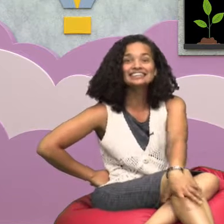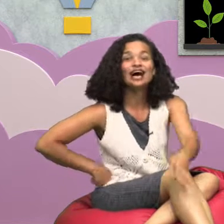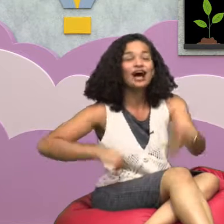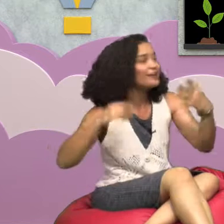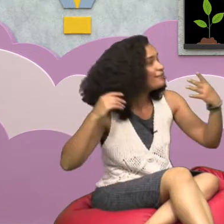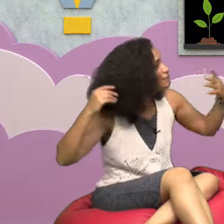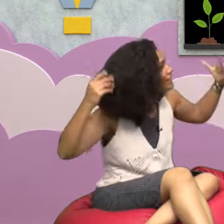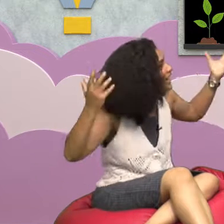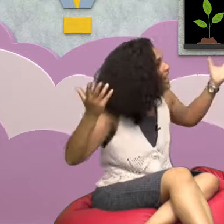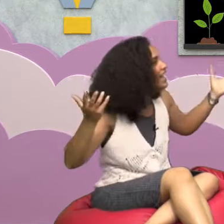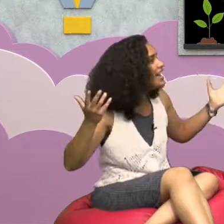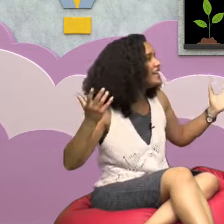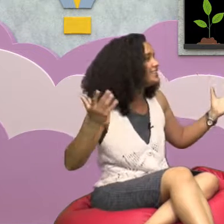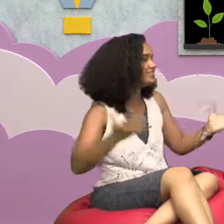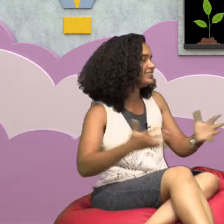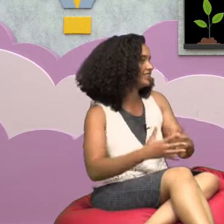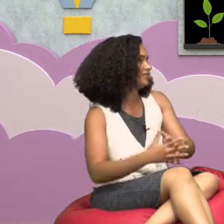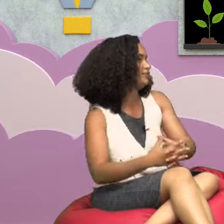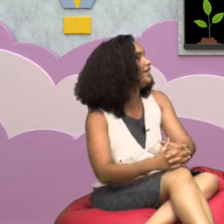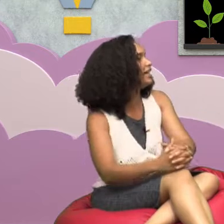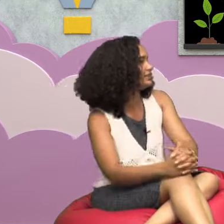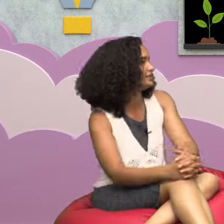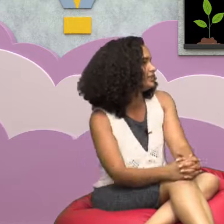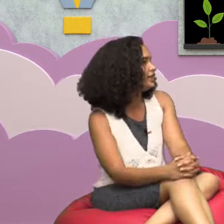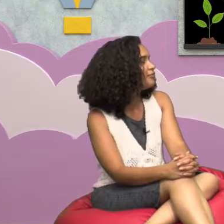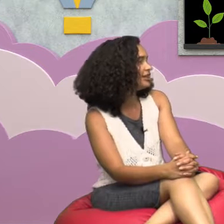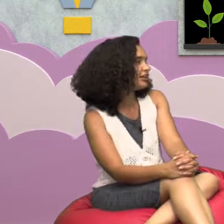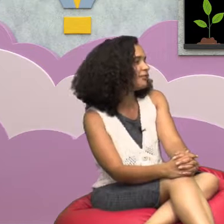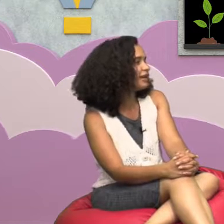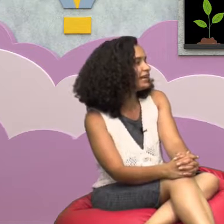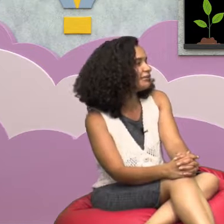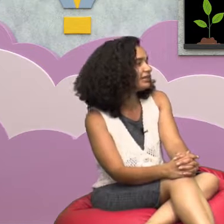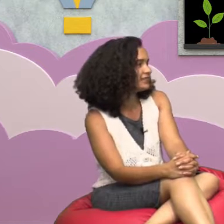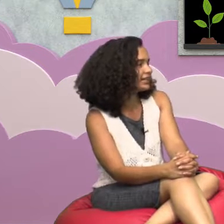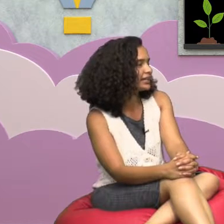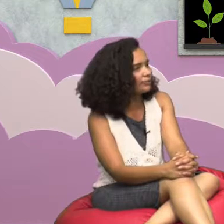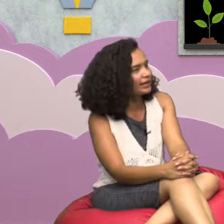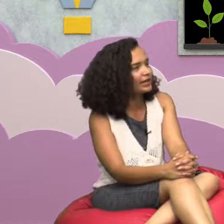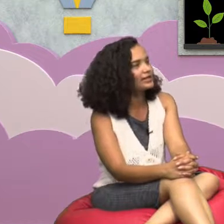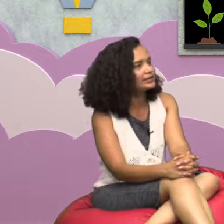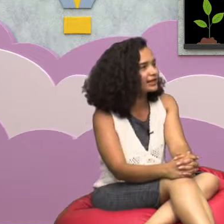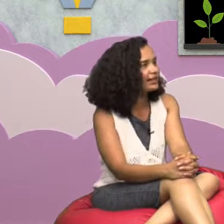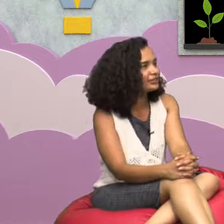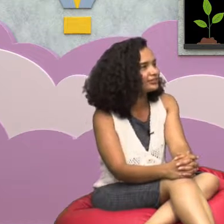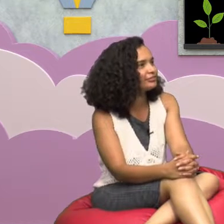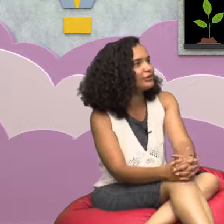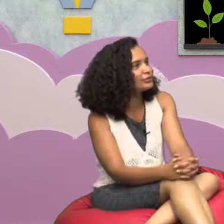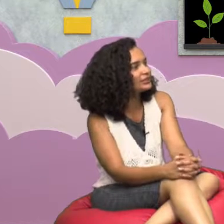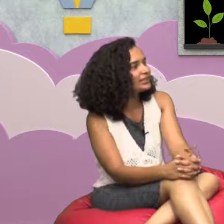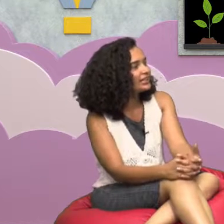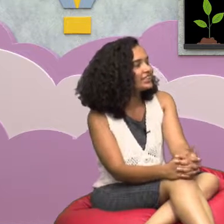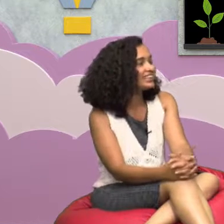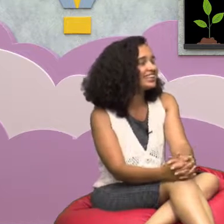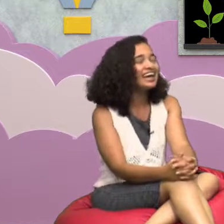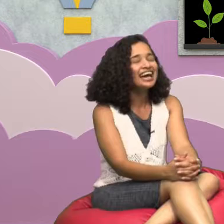It is plants. Pineapples. Plants. But okay, pineapple is like a plant. Thank kind you. Of but a